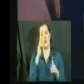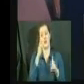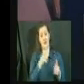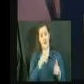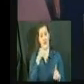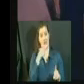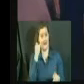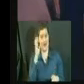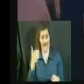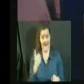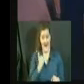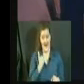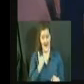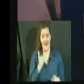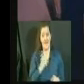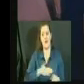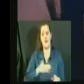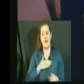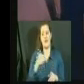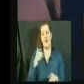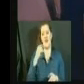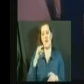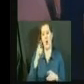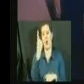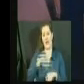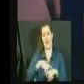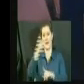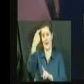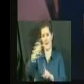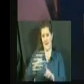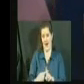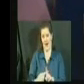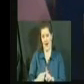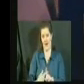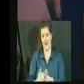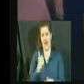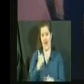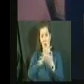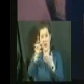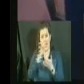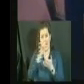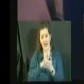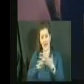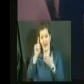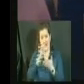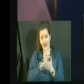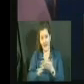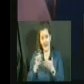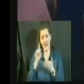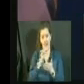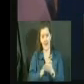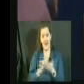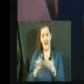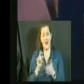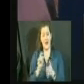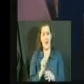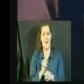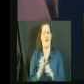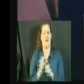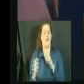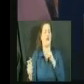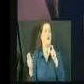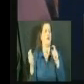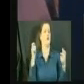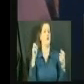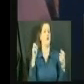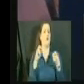them, at least have them only once a month. Having them weekly creates inordinate problems. It